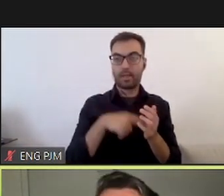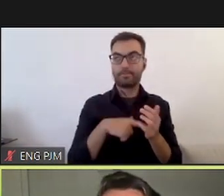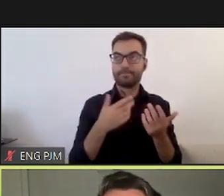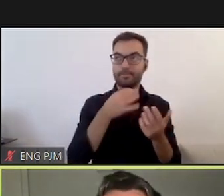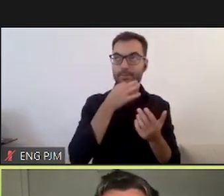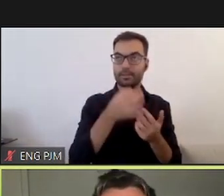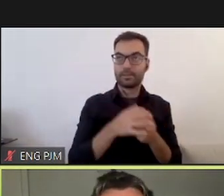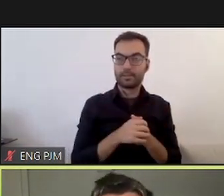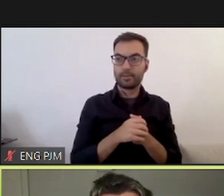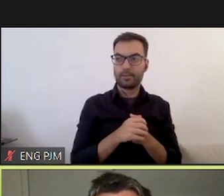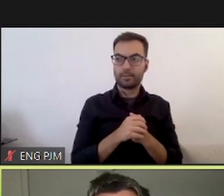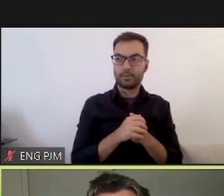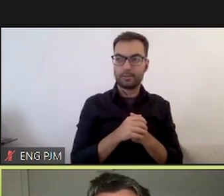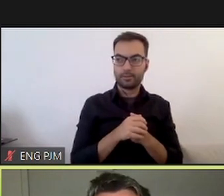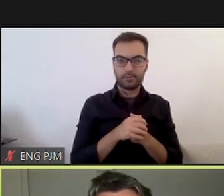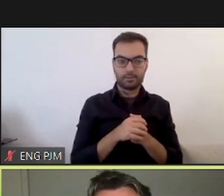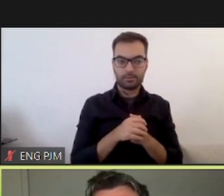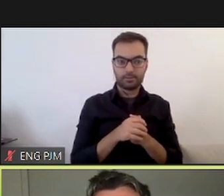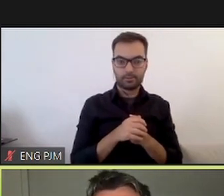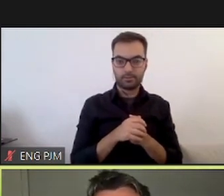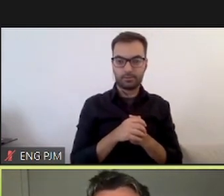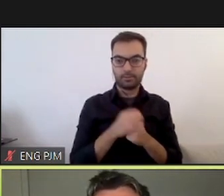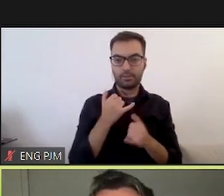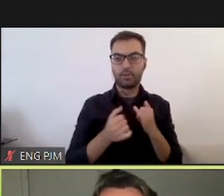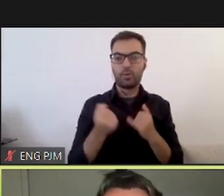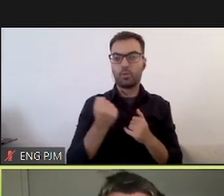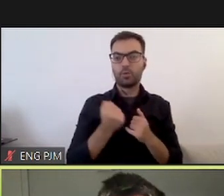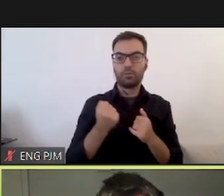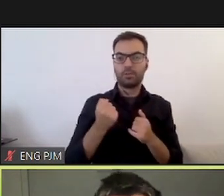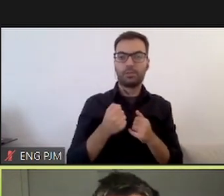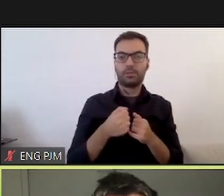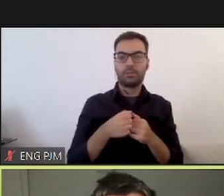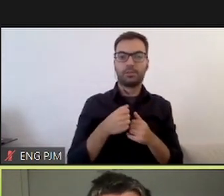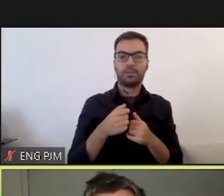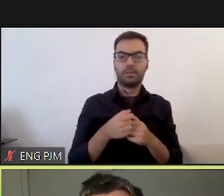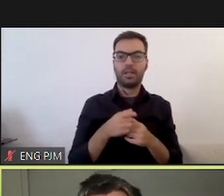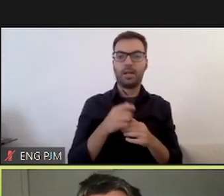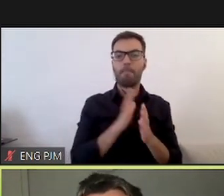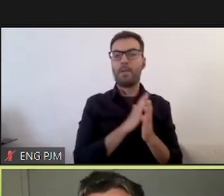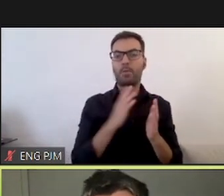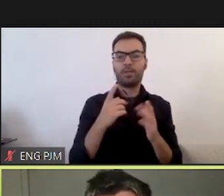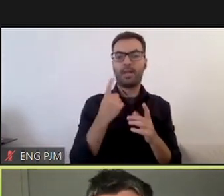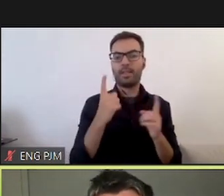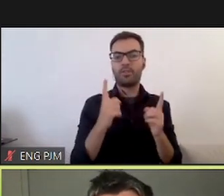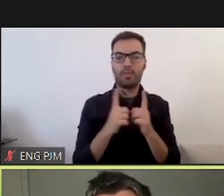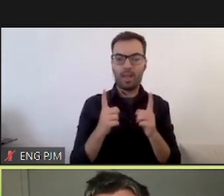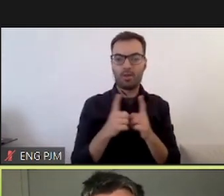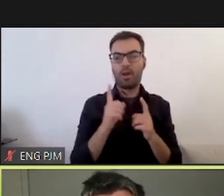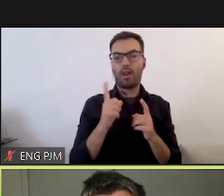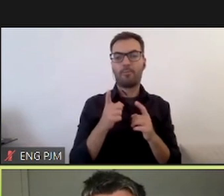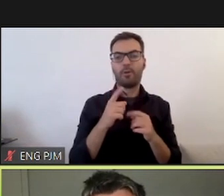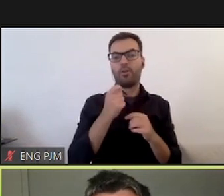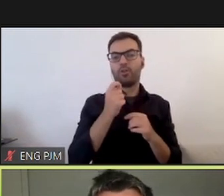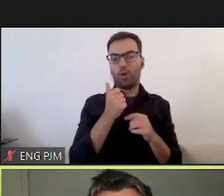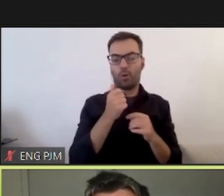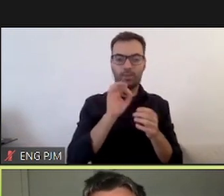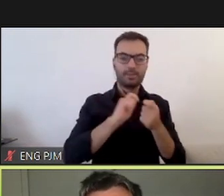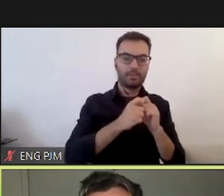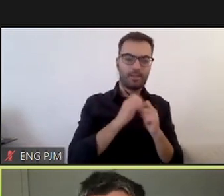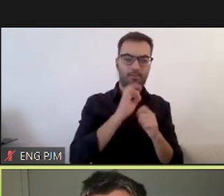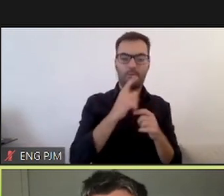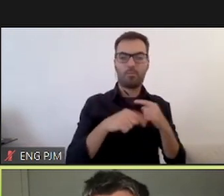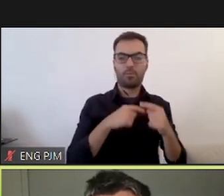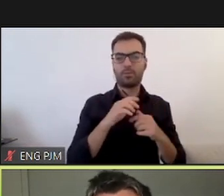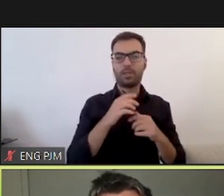is, how usually if you're using the one-to-one library or you're doing small hacks for your product, so usually